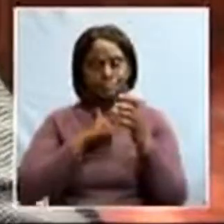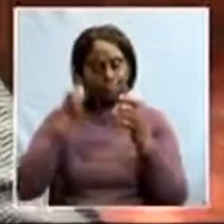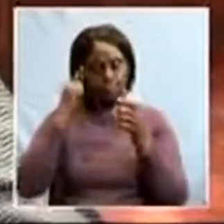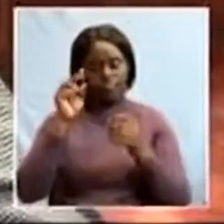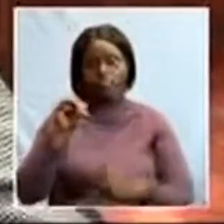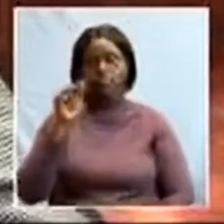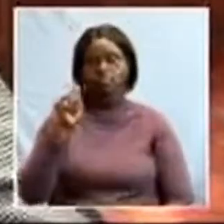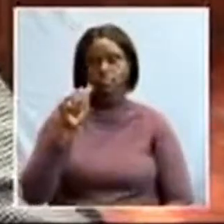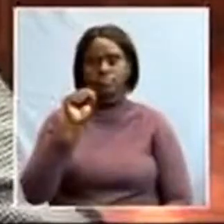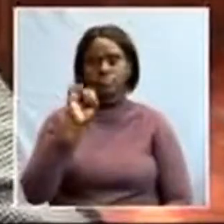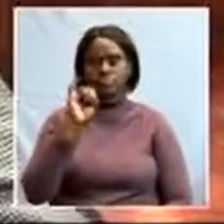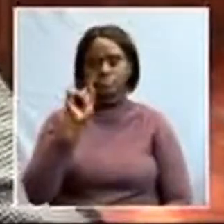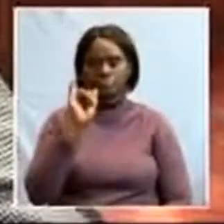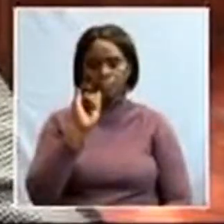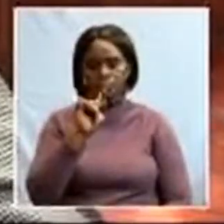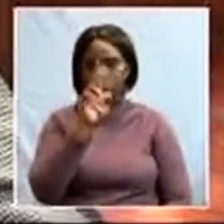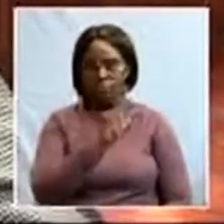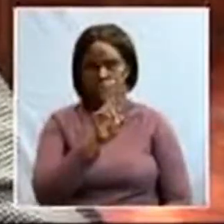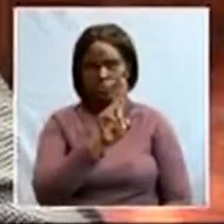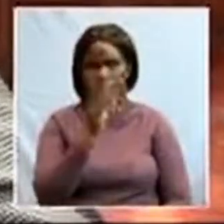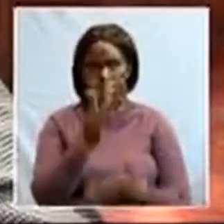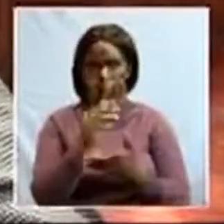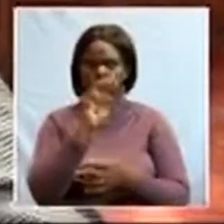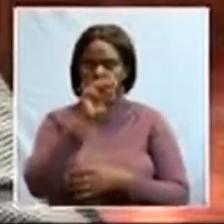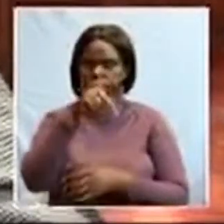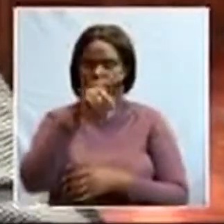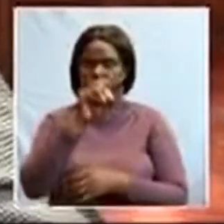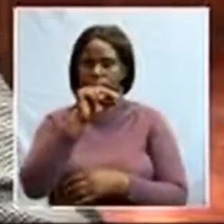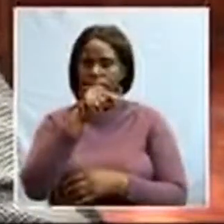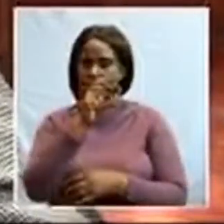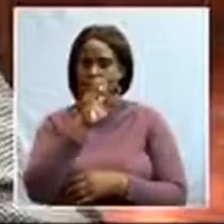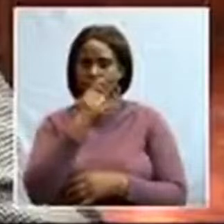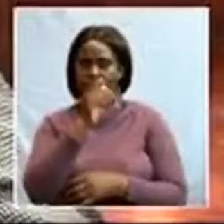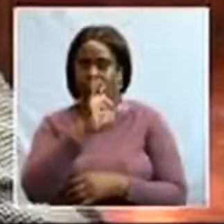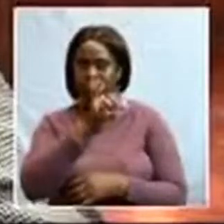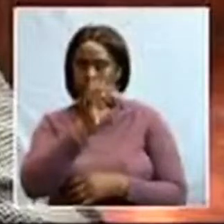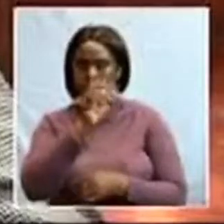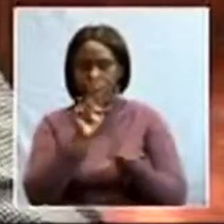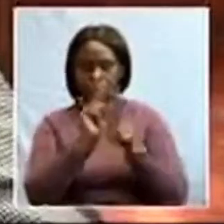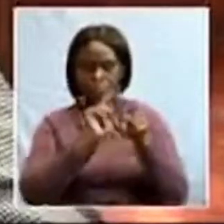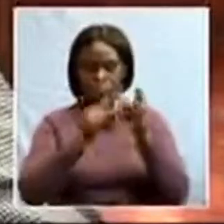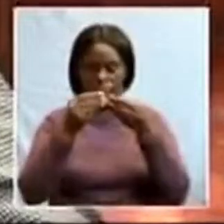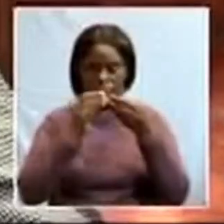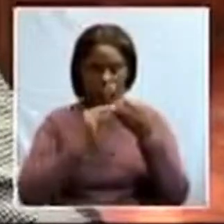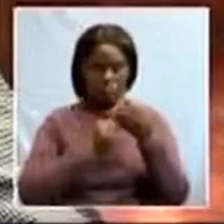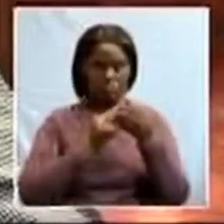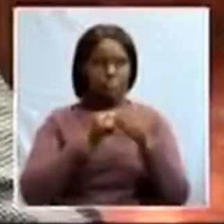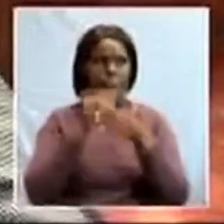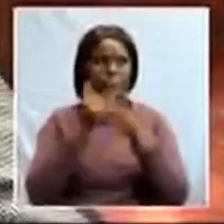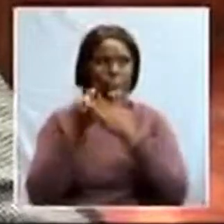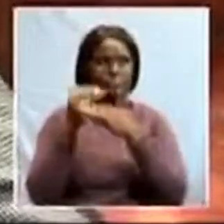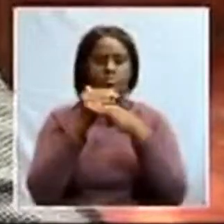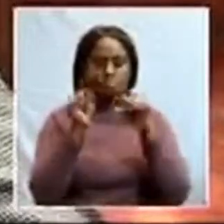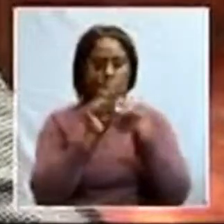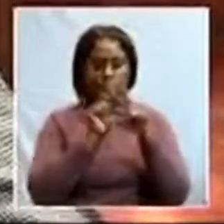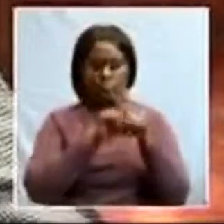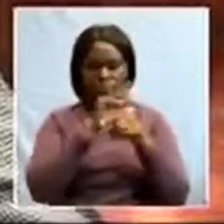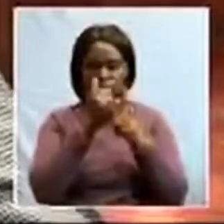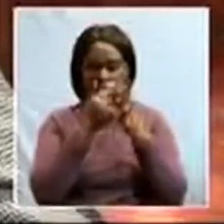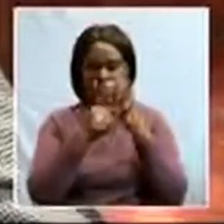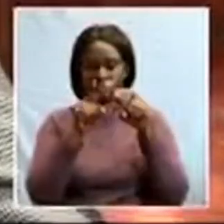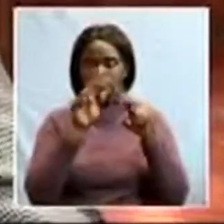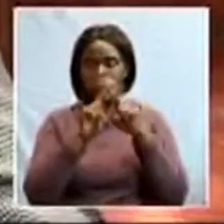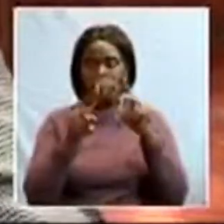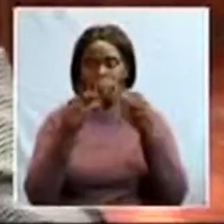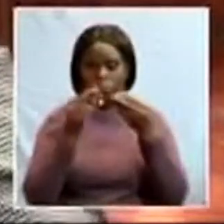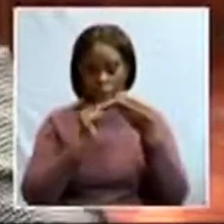Masai had its own template that it was using, maybe Mpongo had their own template. So they gave us a standardized template. And this is the template here that you